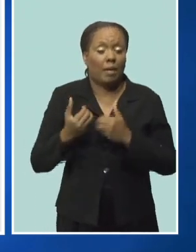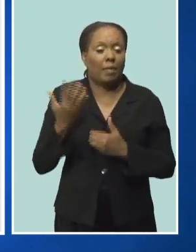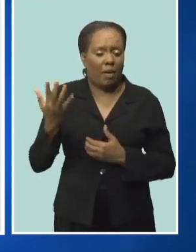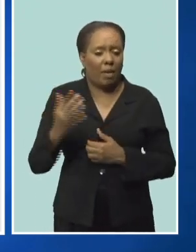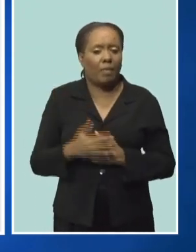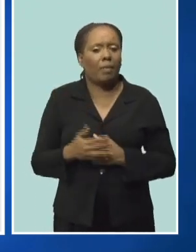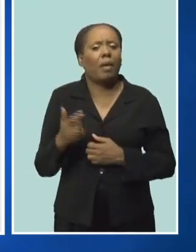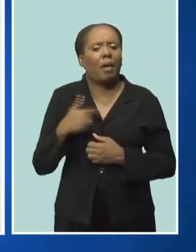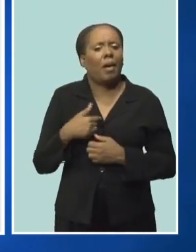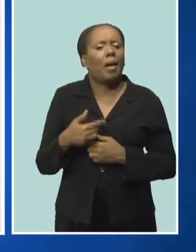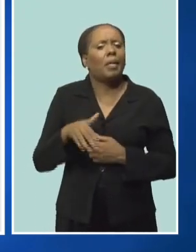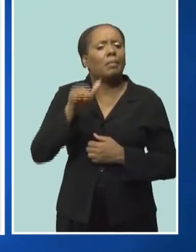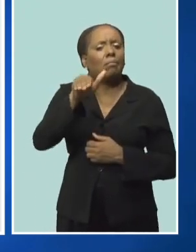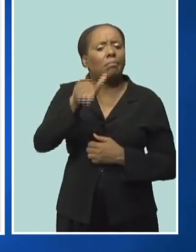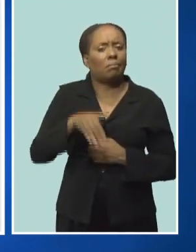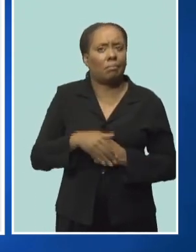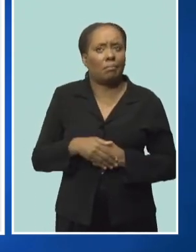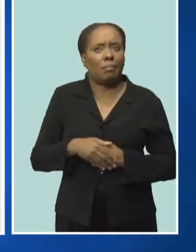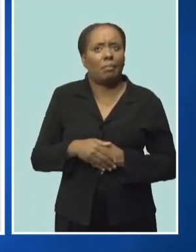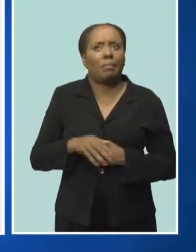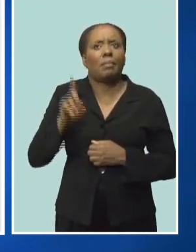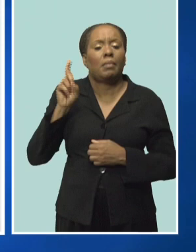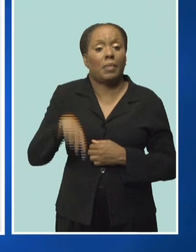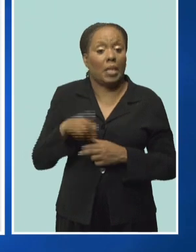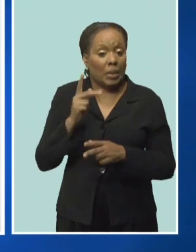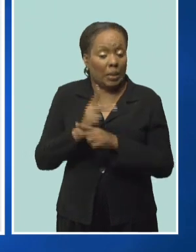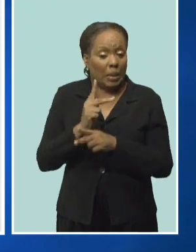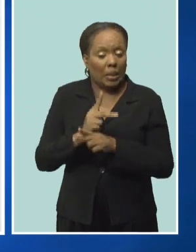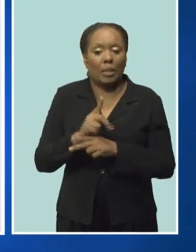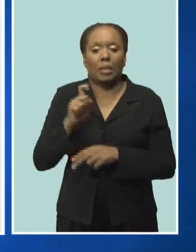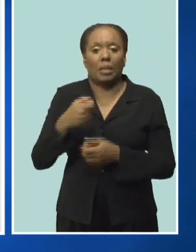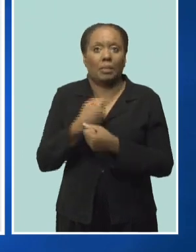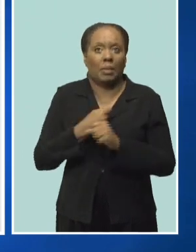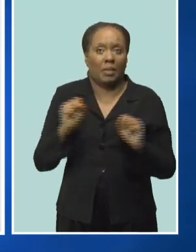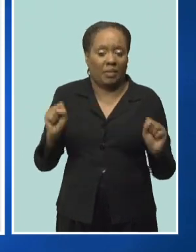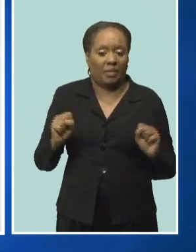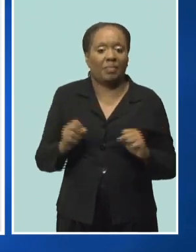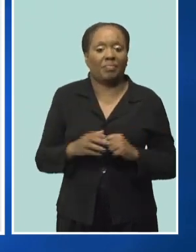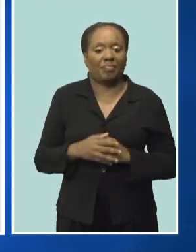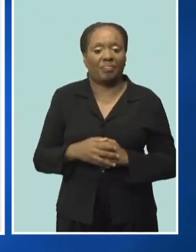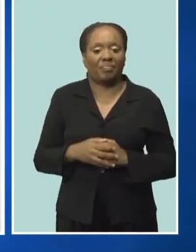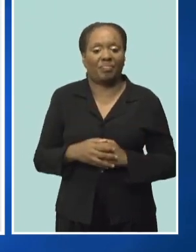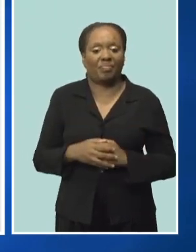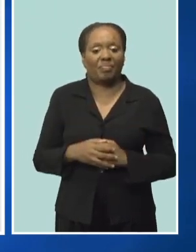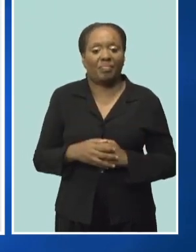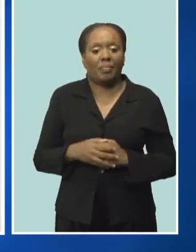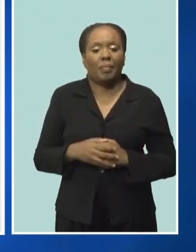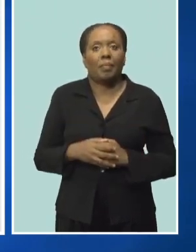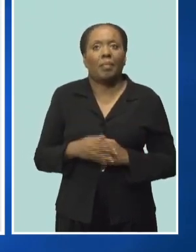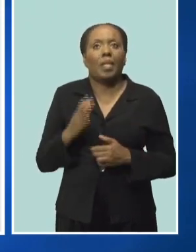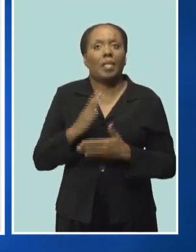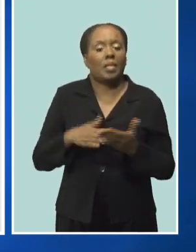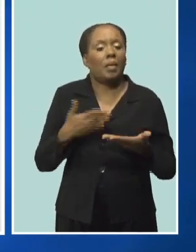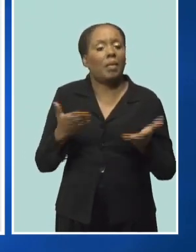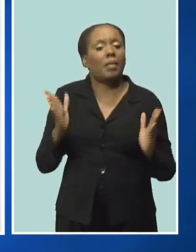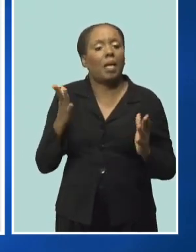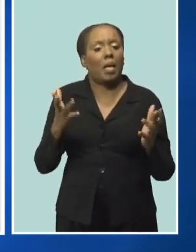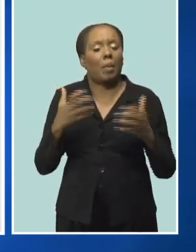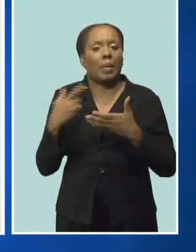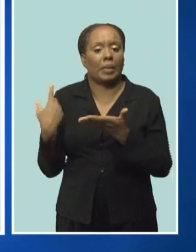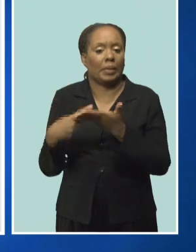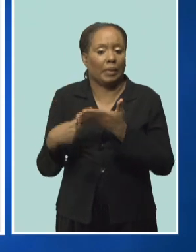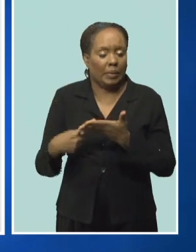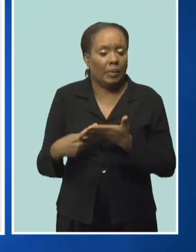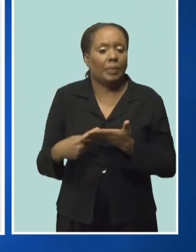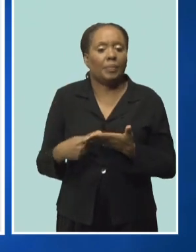you of these things to reinforce why we need to remain vigilant as a people. There are a few things that I want to talk to you about, and you would have